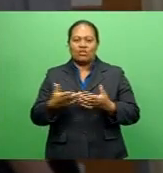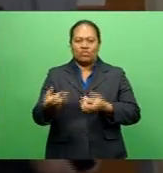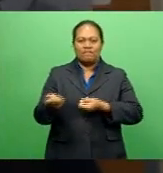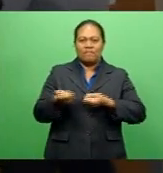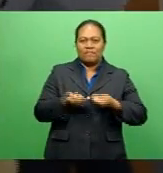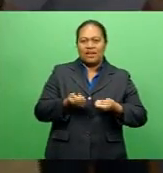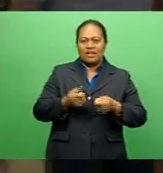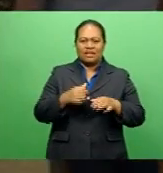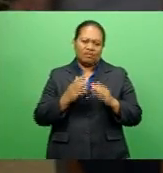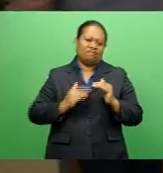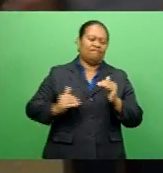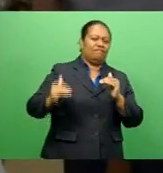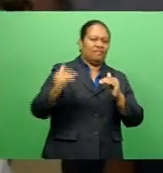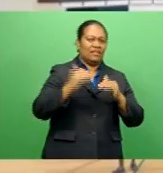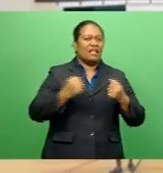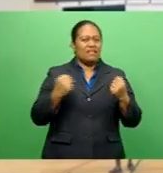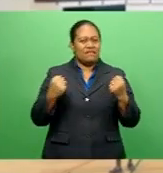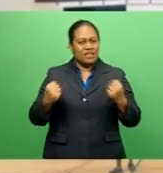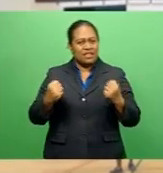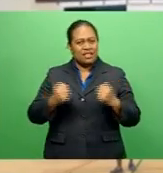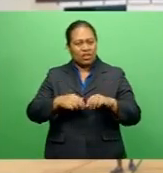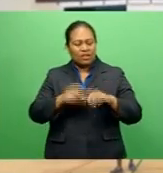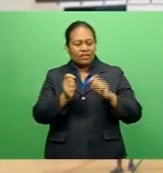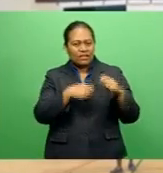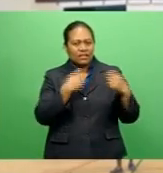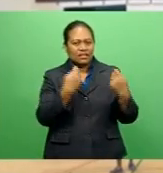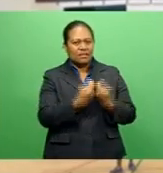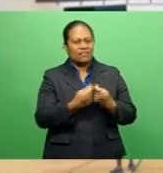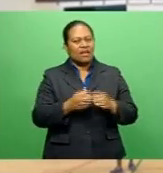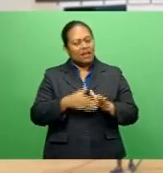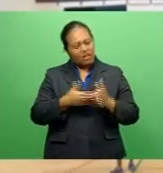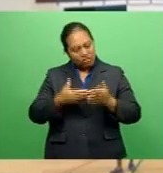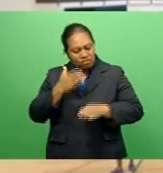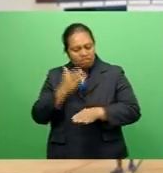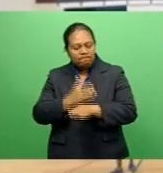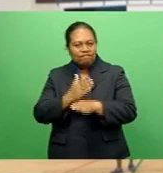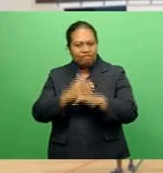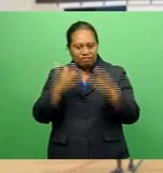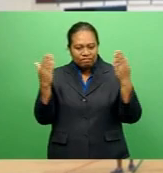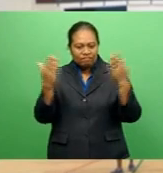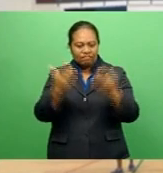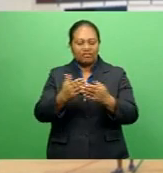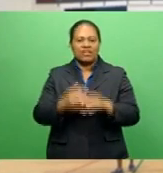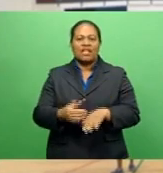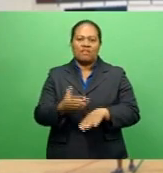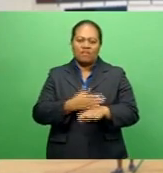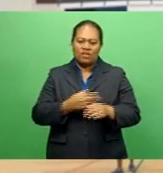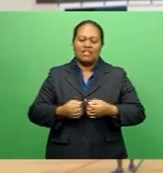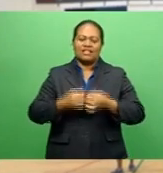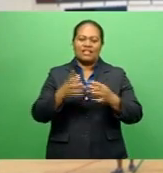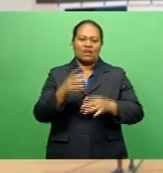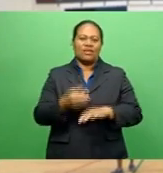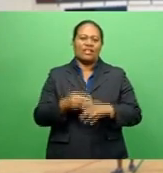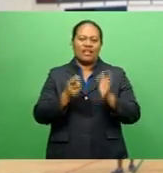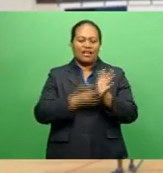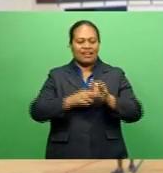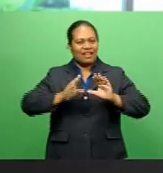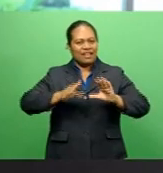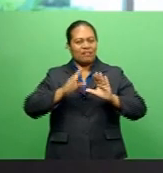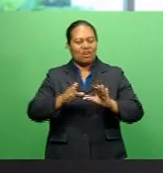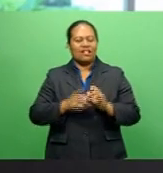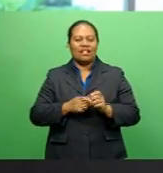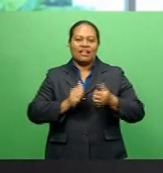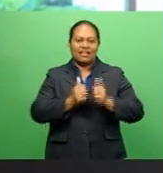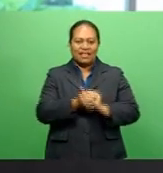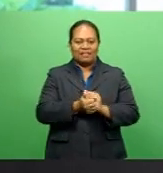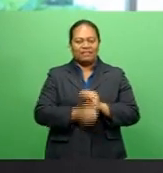to par is one area the Australian national will be working on prior to the kickoff of the netball season. With the fitness test results